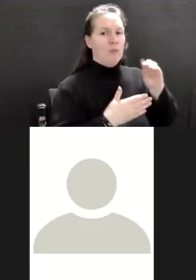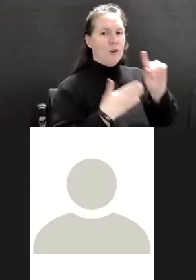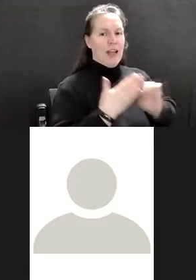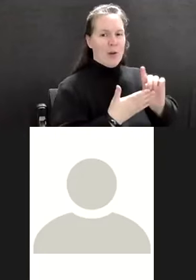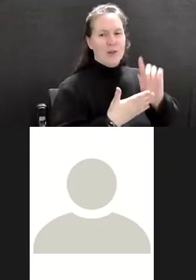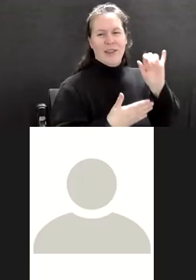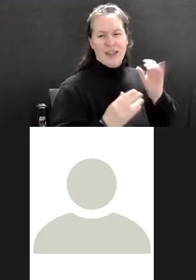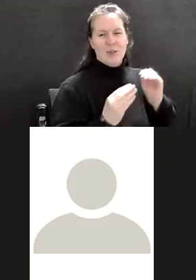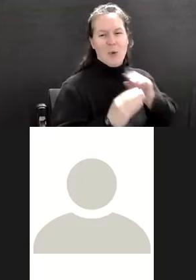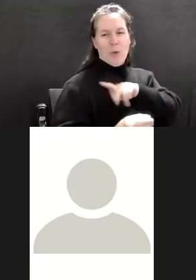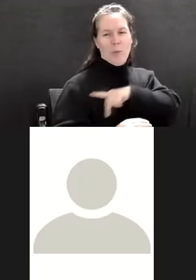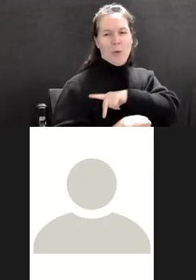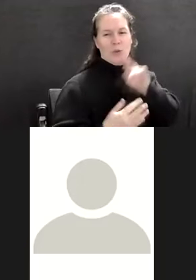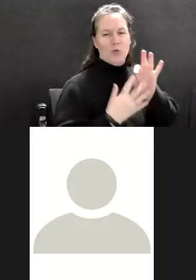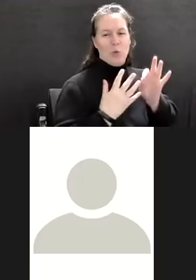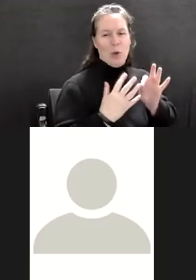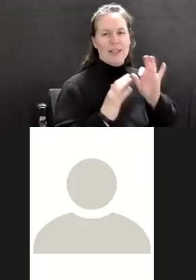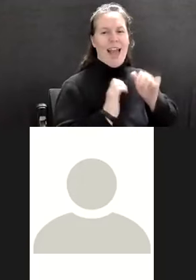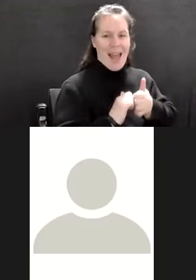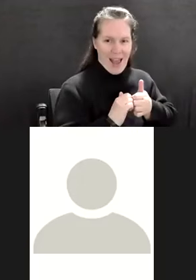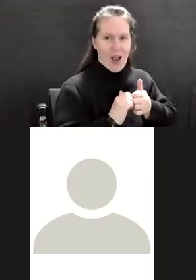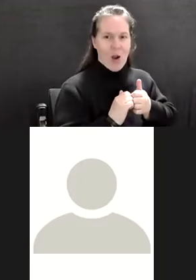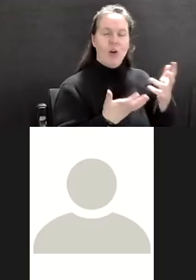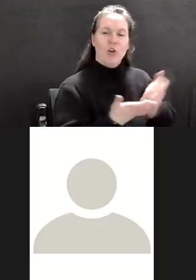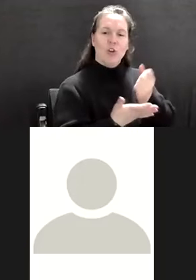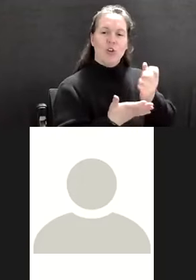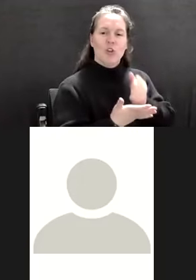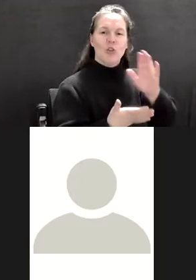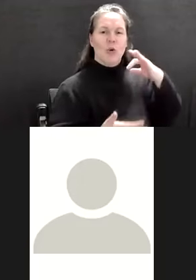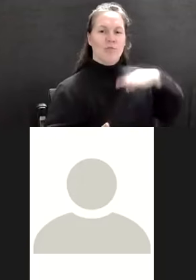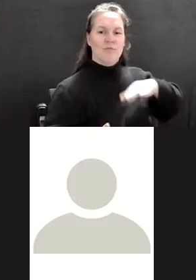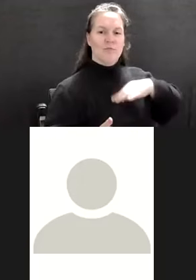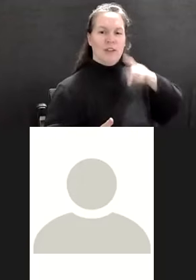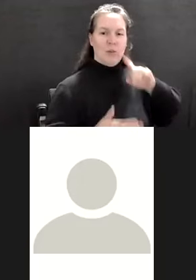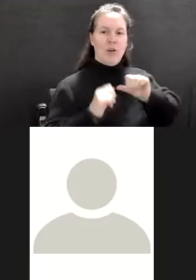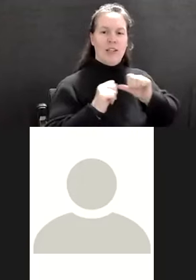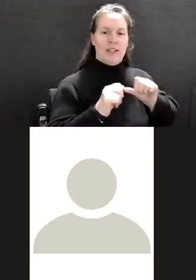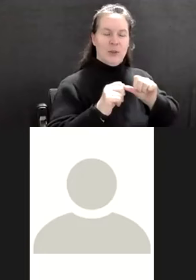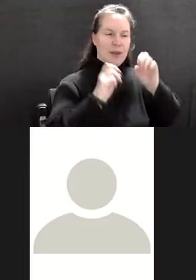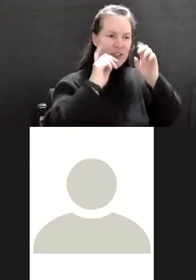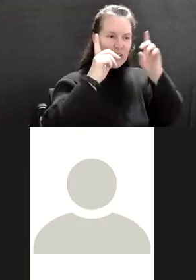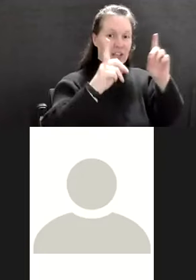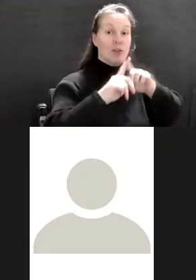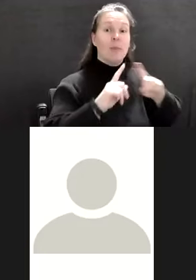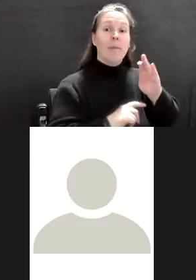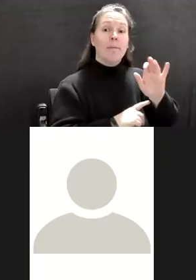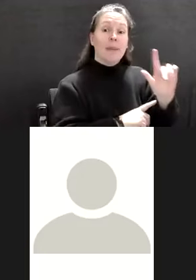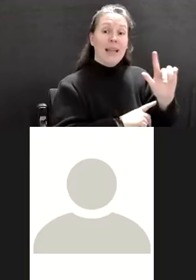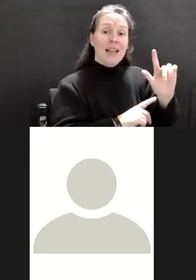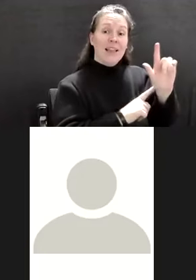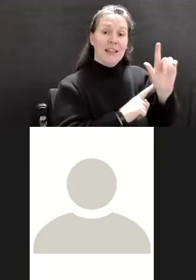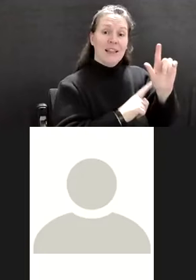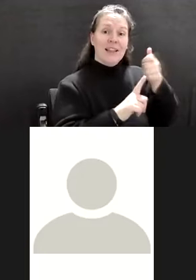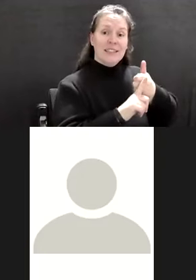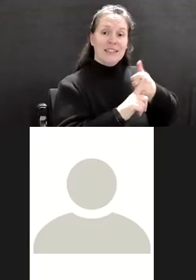more of a personal choice, unless it's written in rule to dictate that, but the bill does say every 4 years.